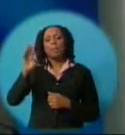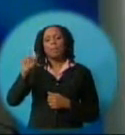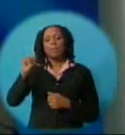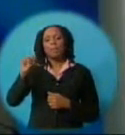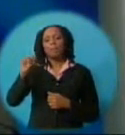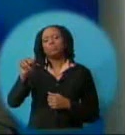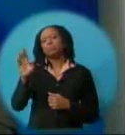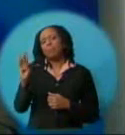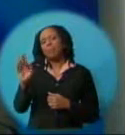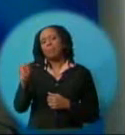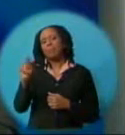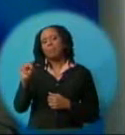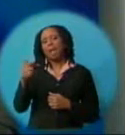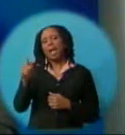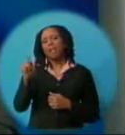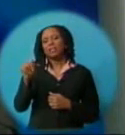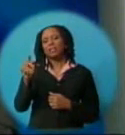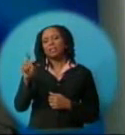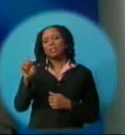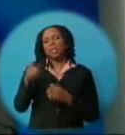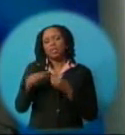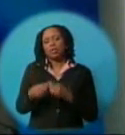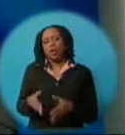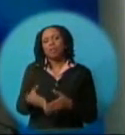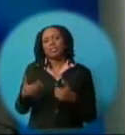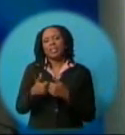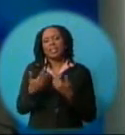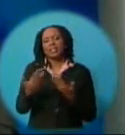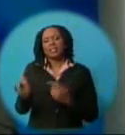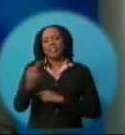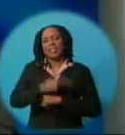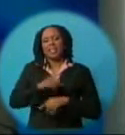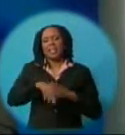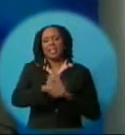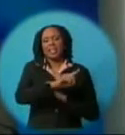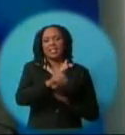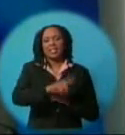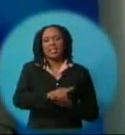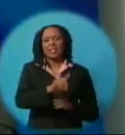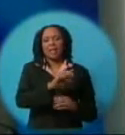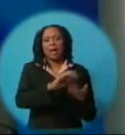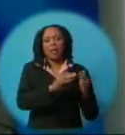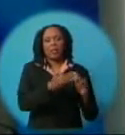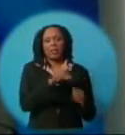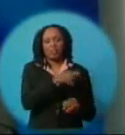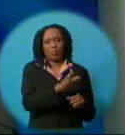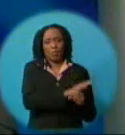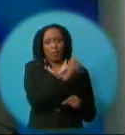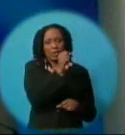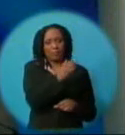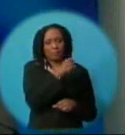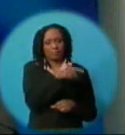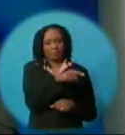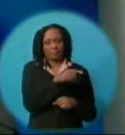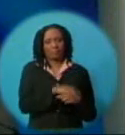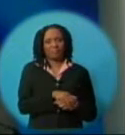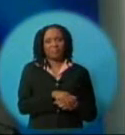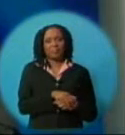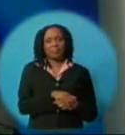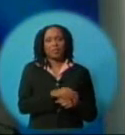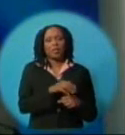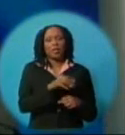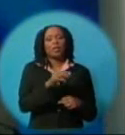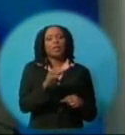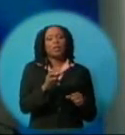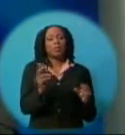as Bangladesh lost a thrilling match in Harare today, handing Zimbabwe their one-day international series with 2 games left to play.